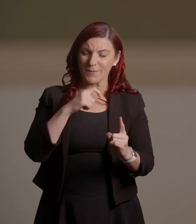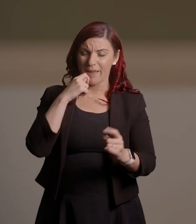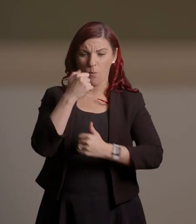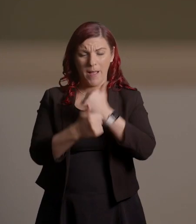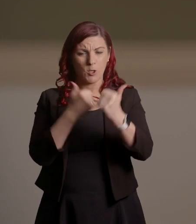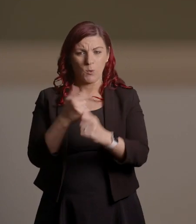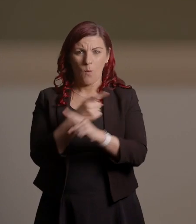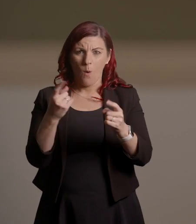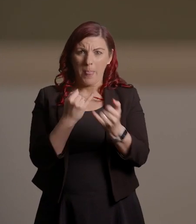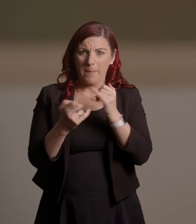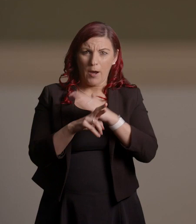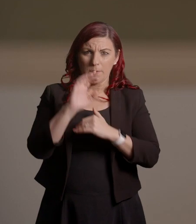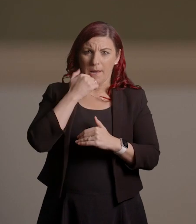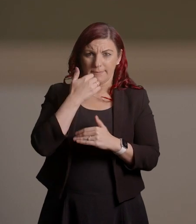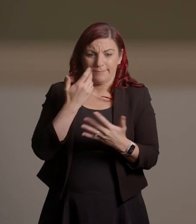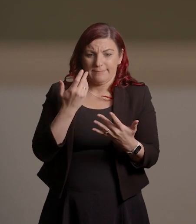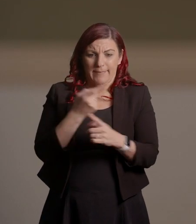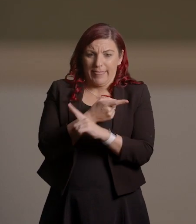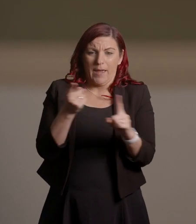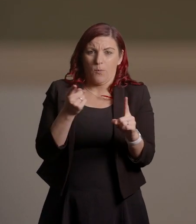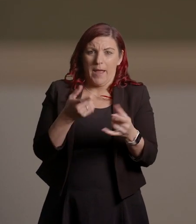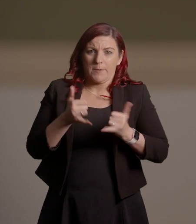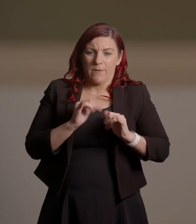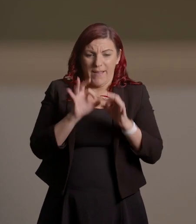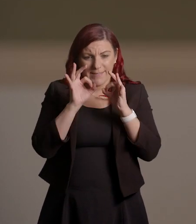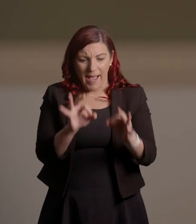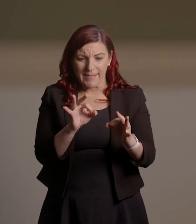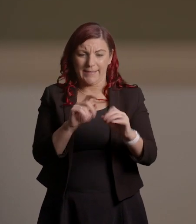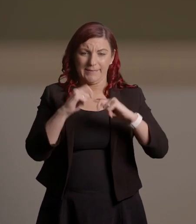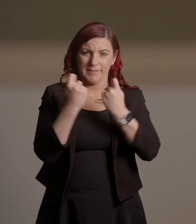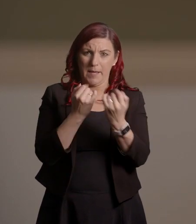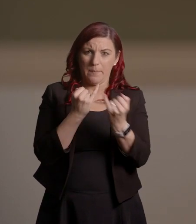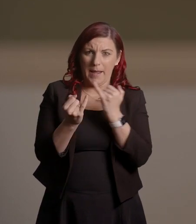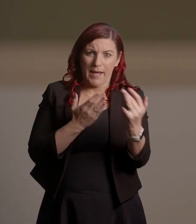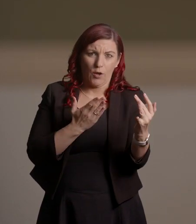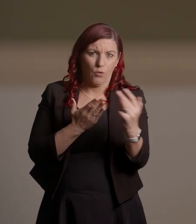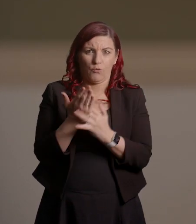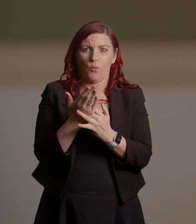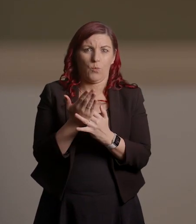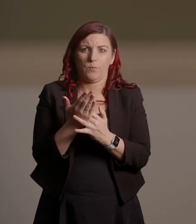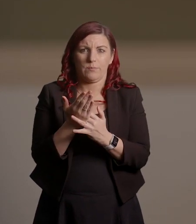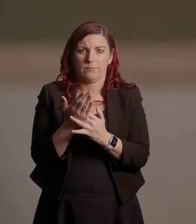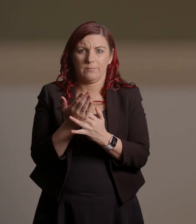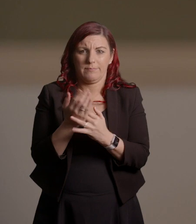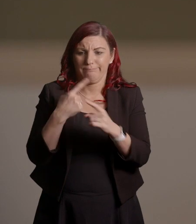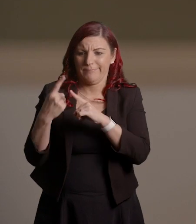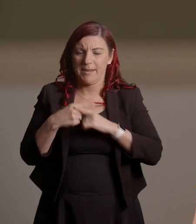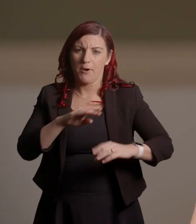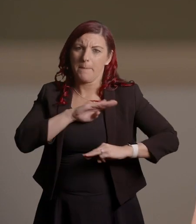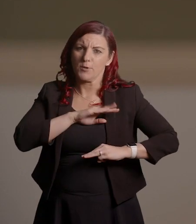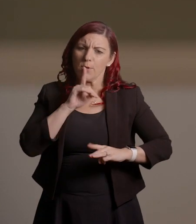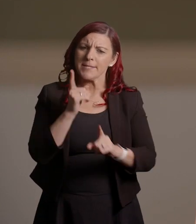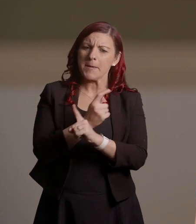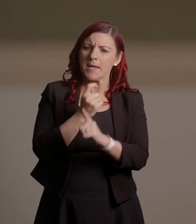say, fair play to all the players. It comes down to the fact that it's been fantastic teams playing through the various matches,